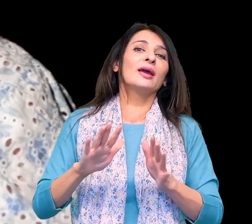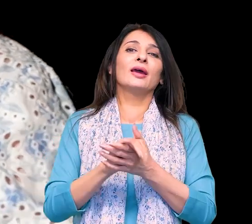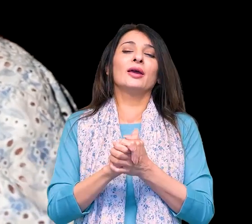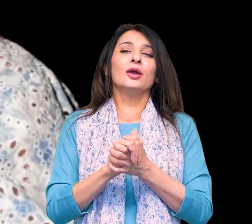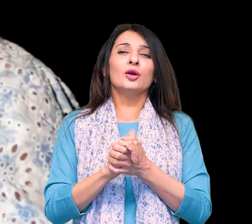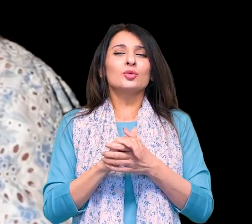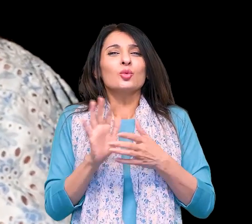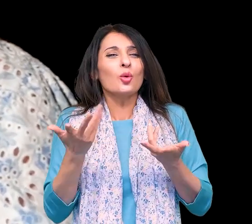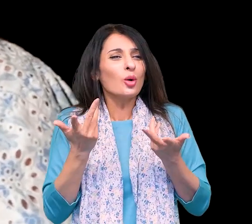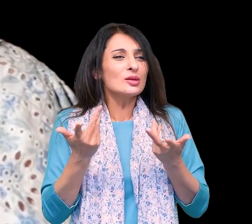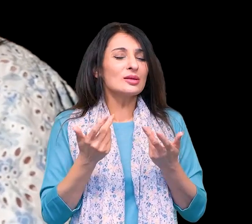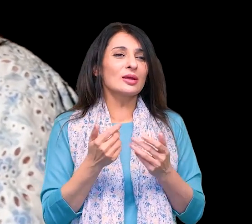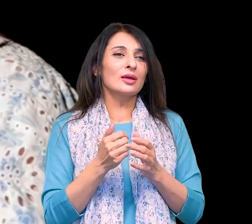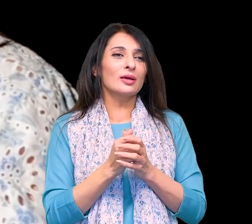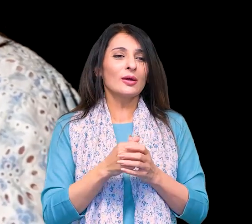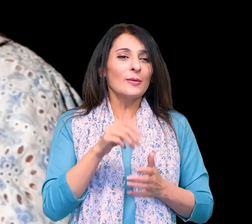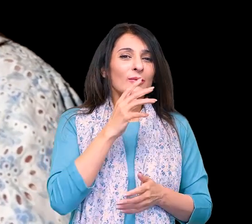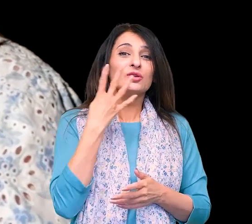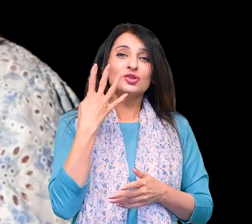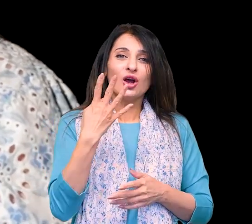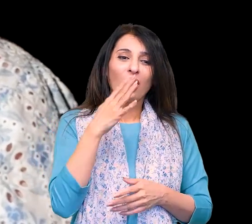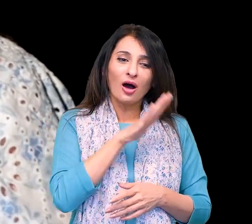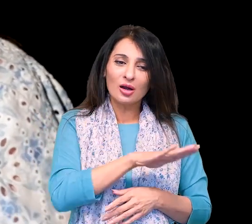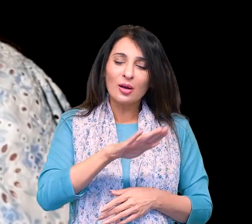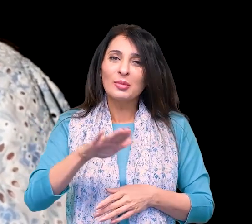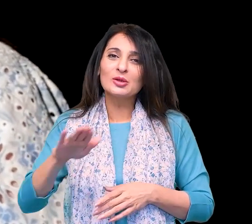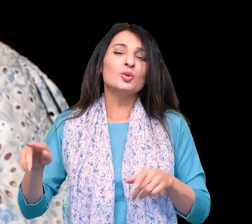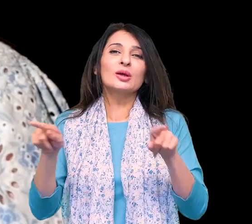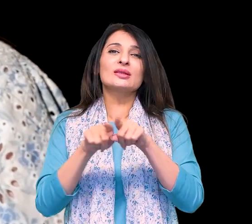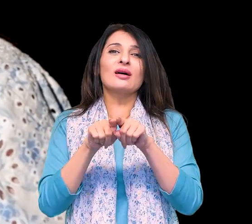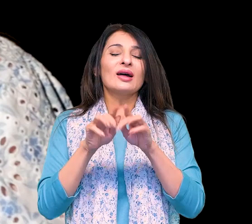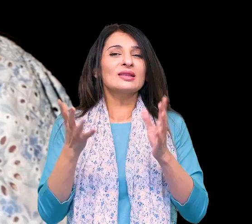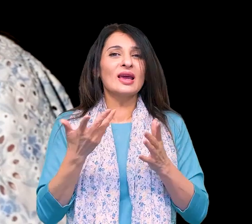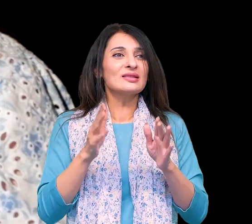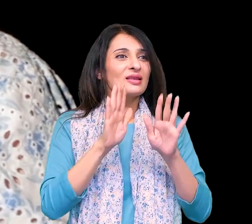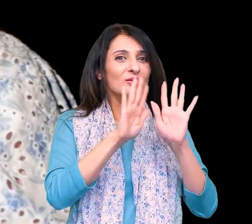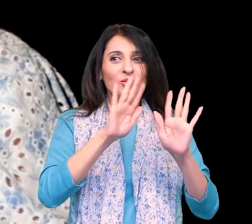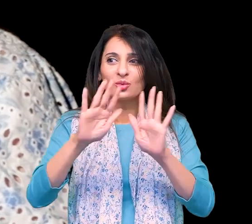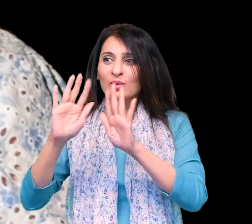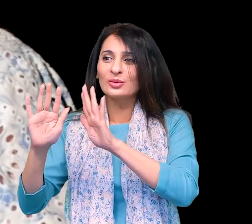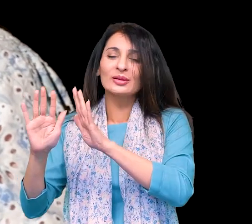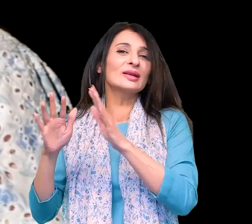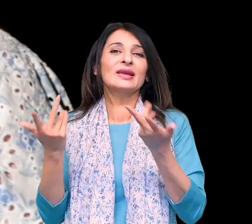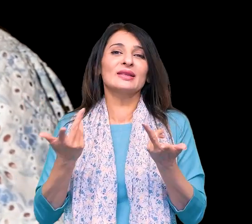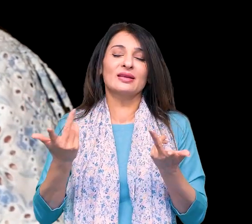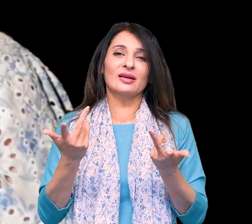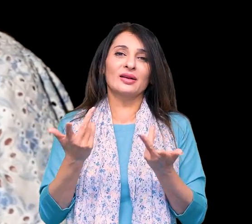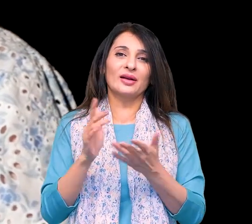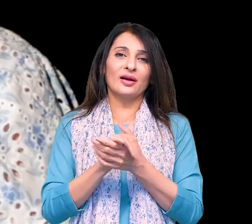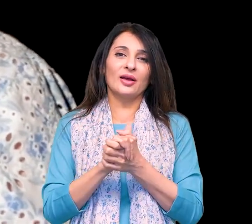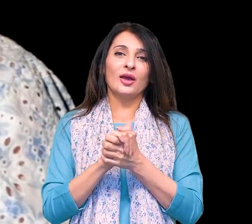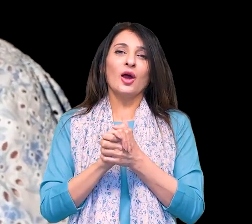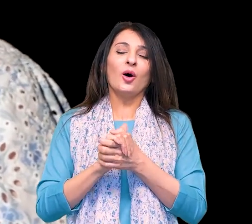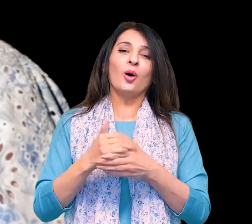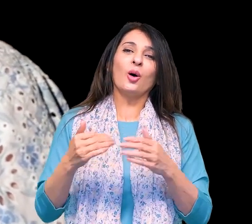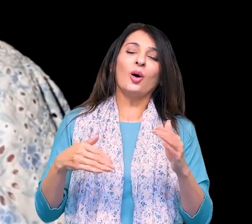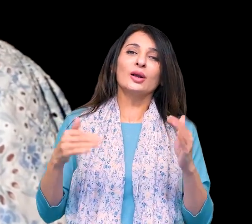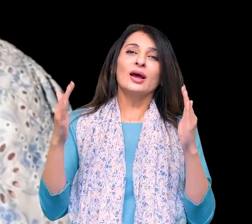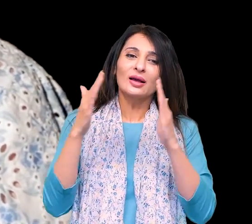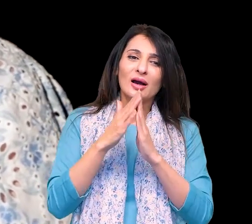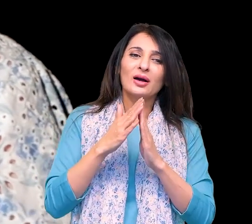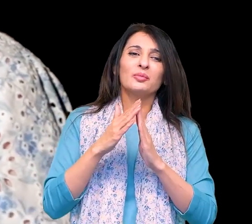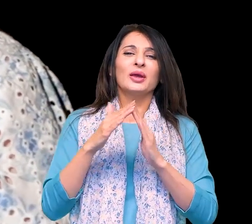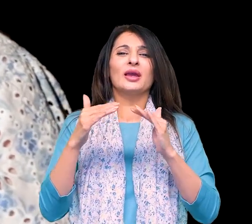home, and I was really looking for a community where I could learn from, I could share my experiences. And since I couldn't find